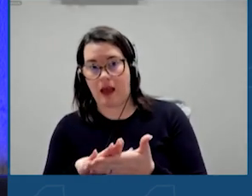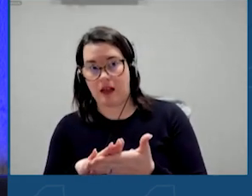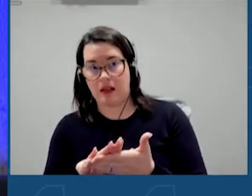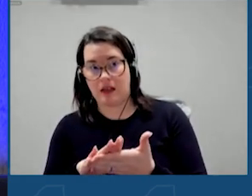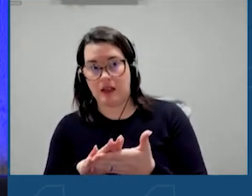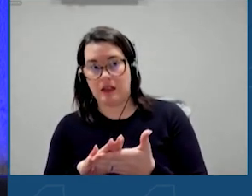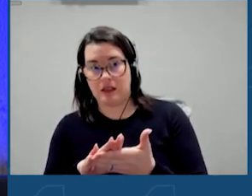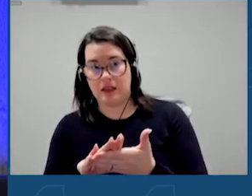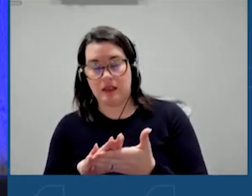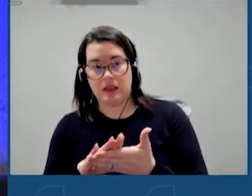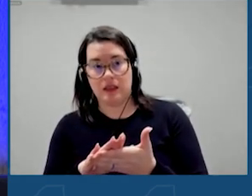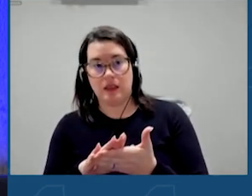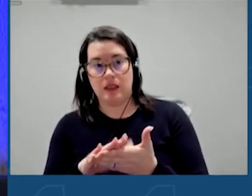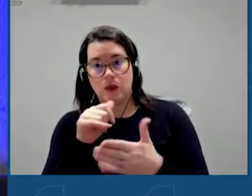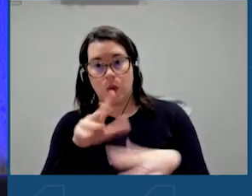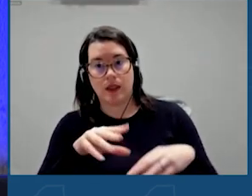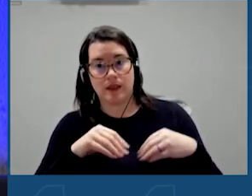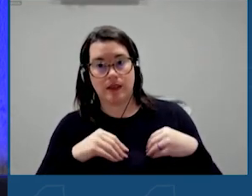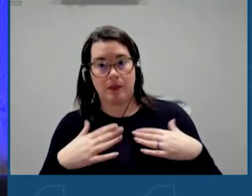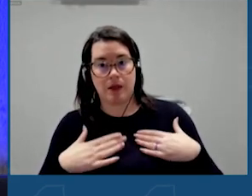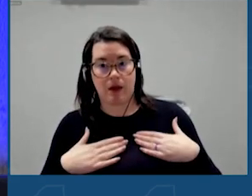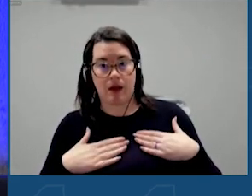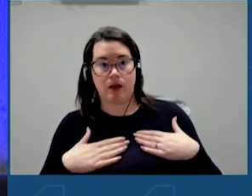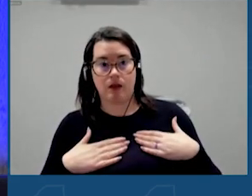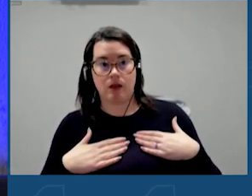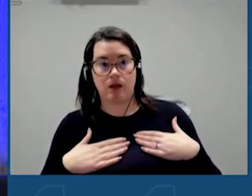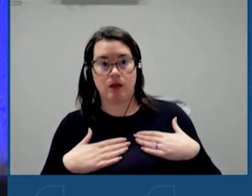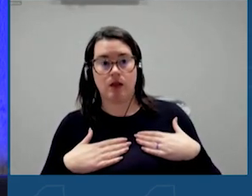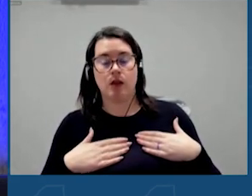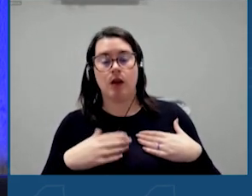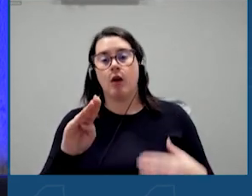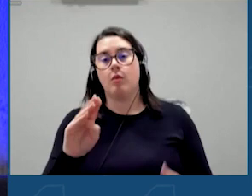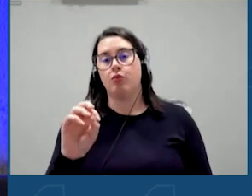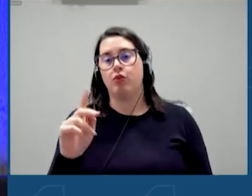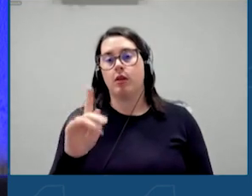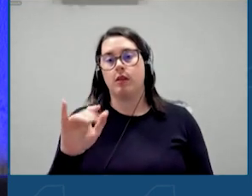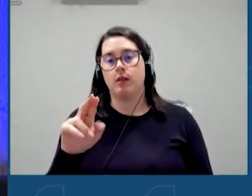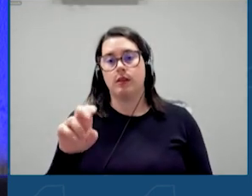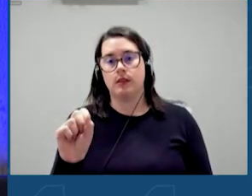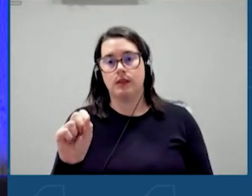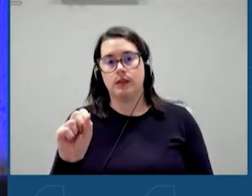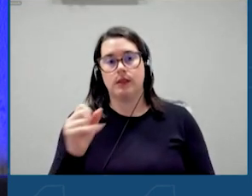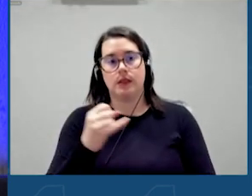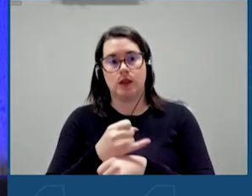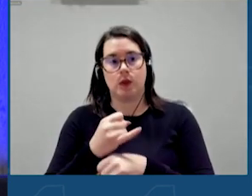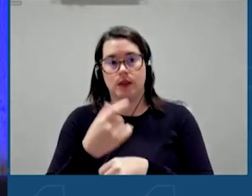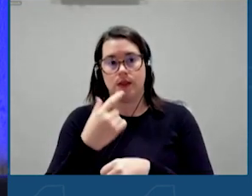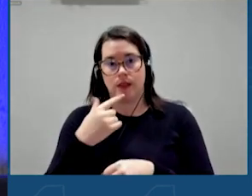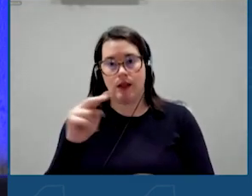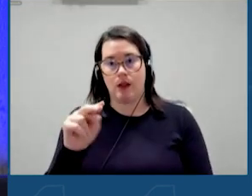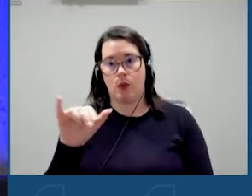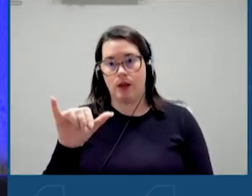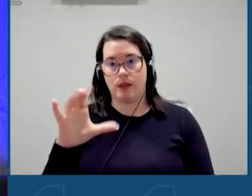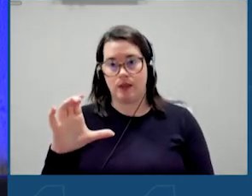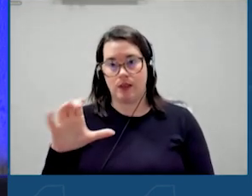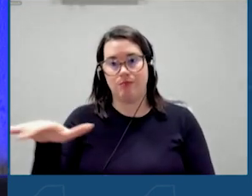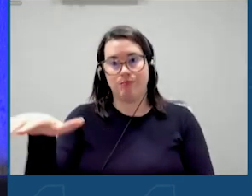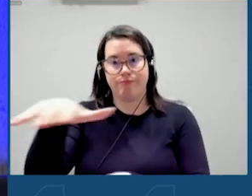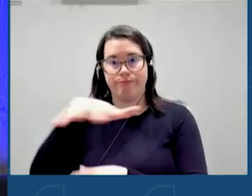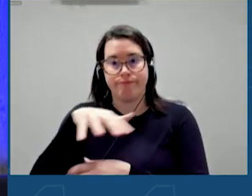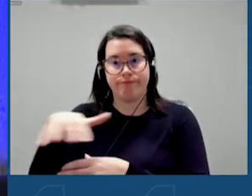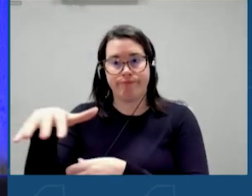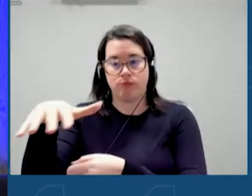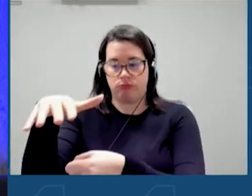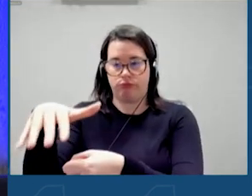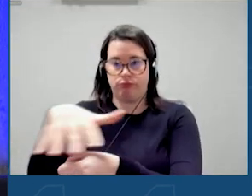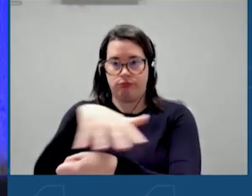Don't take my word for it. The Brookings Institute says that suburban counties surrounding New York City, we know where they are, may be the worst in